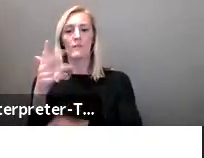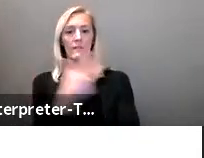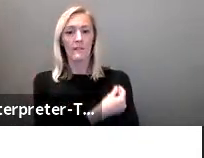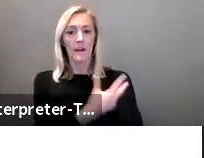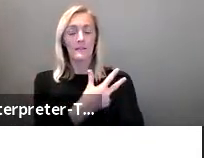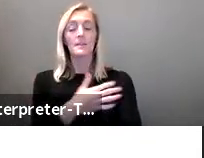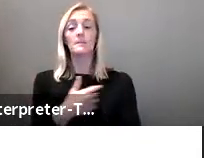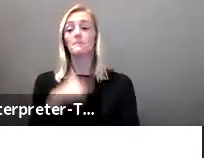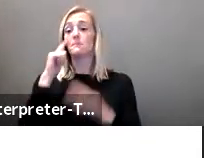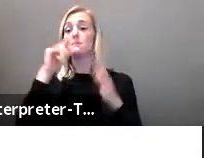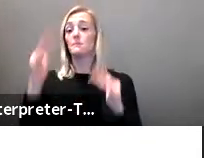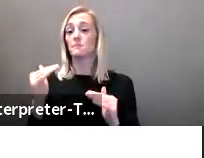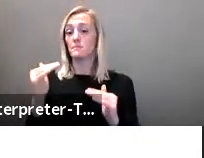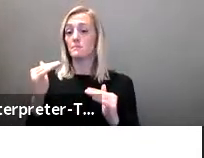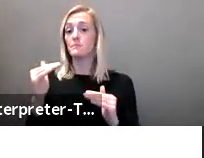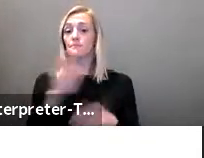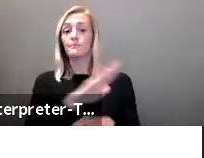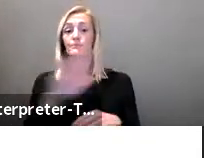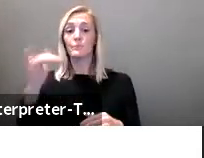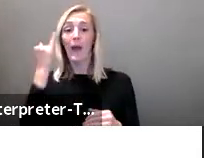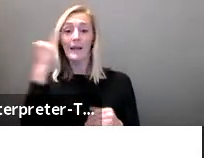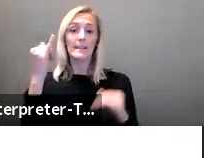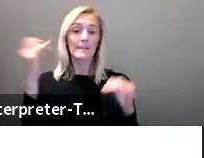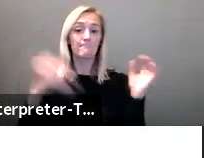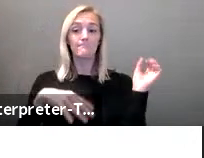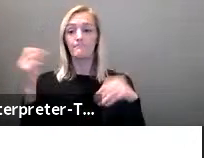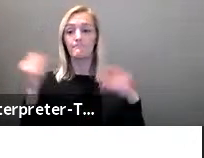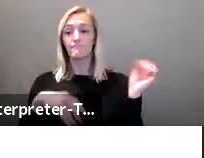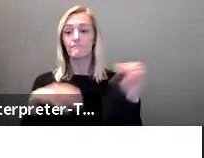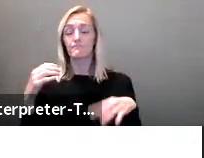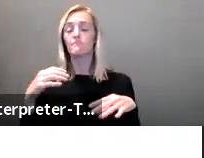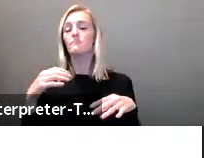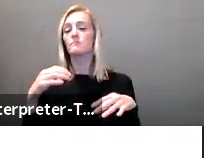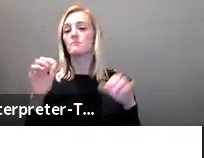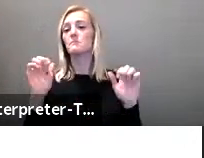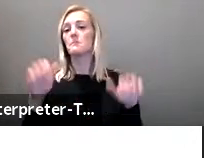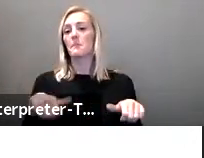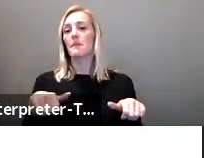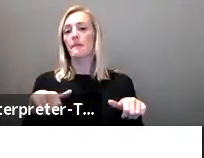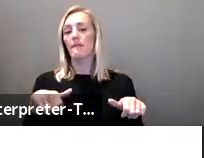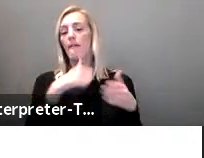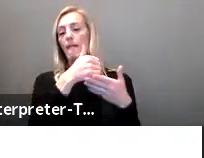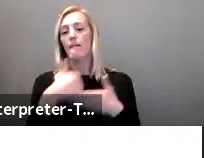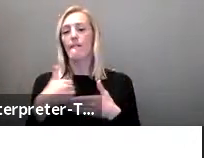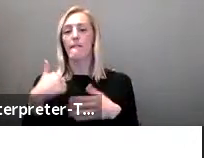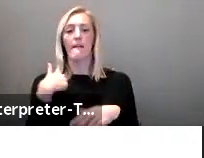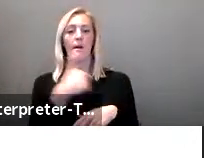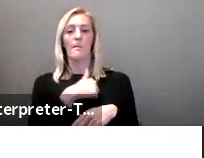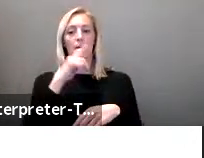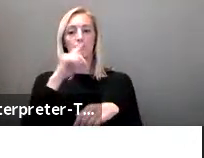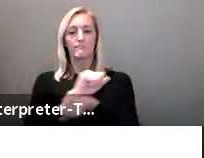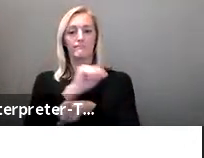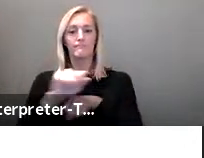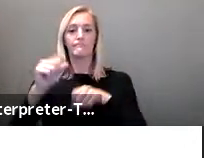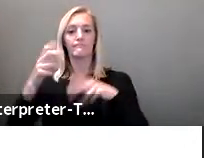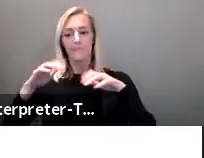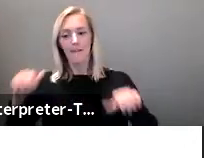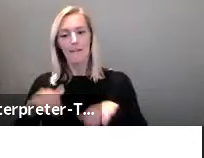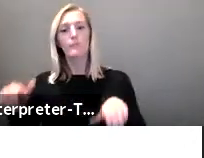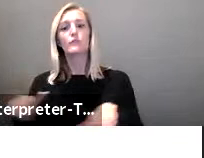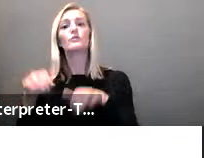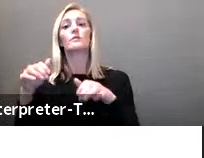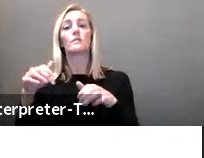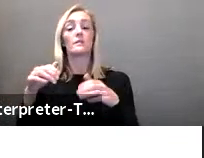that the ideas generated in the discussions today can be catalysts for action that can be funded by the